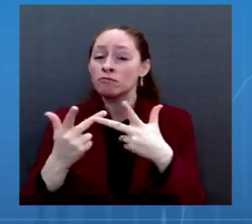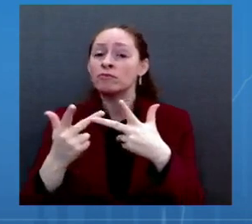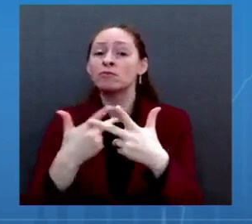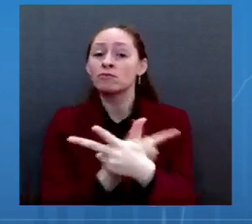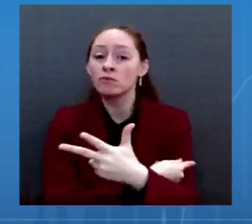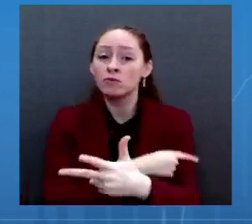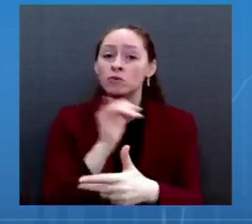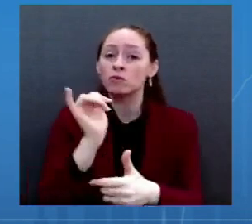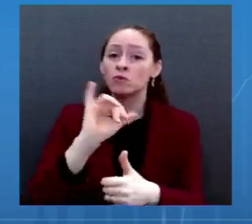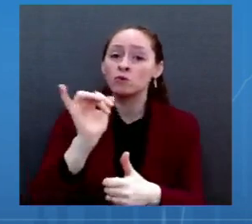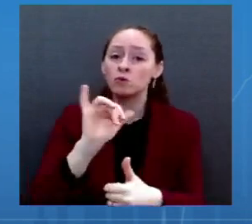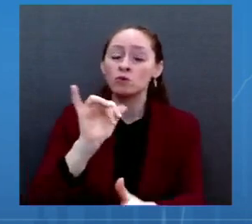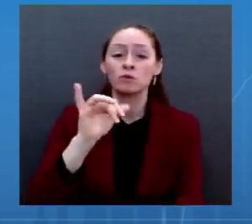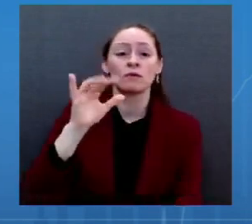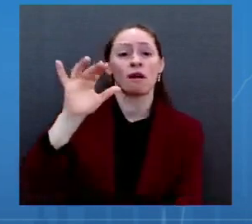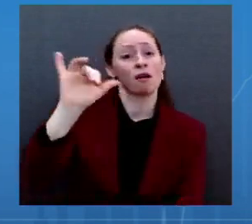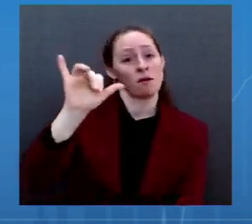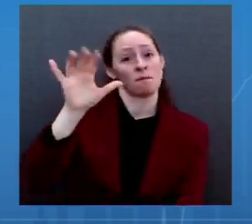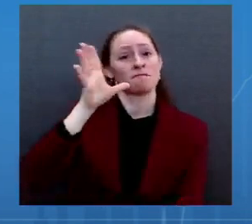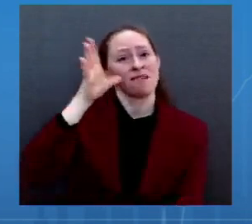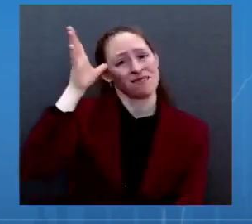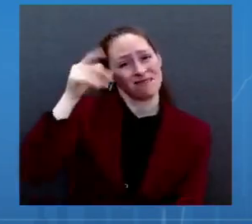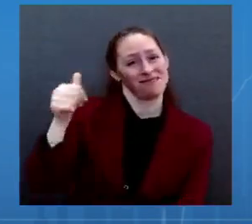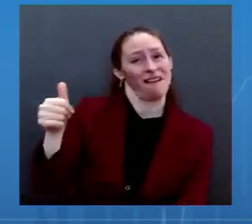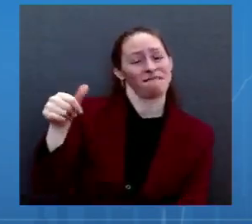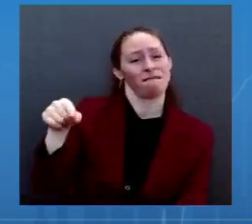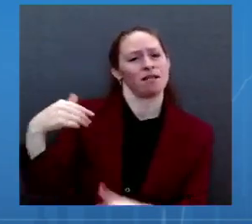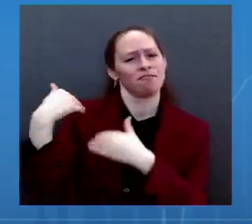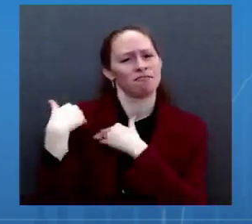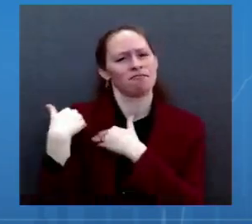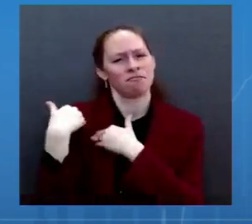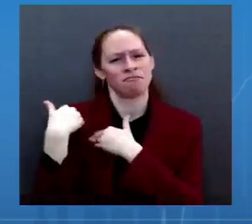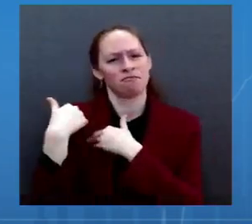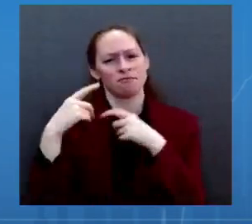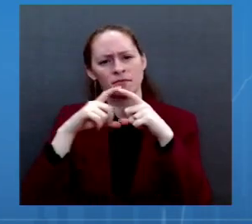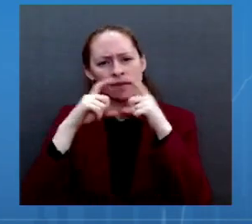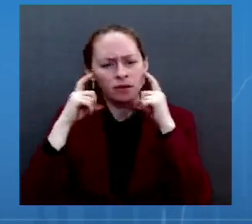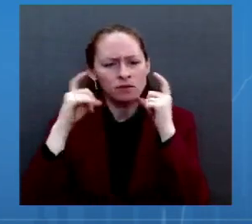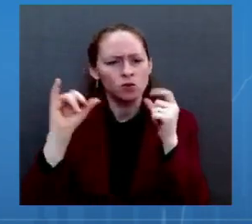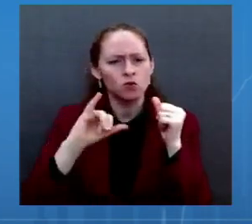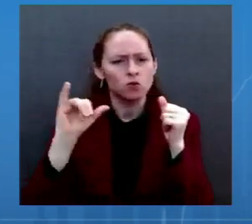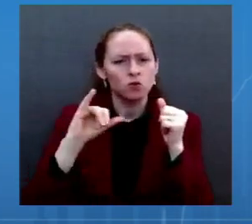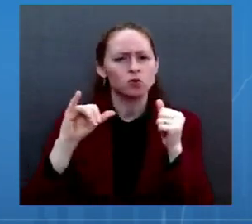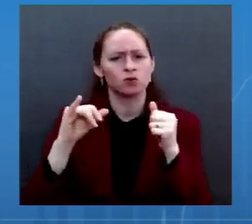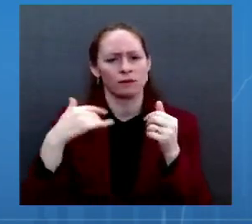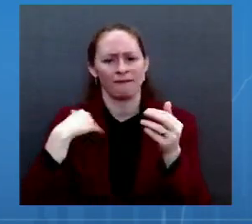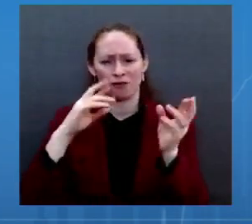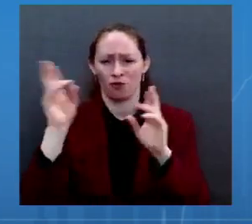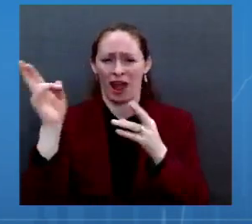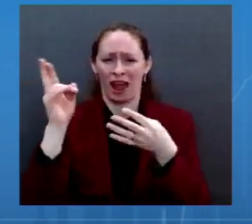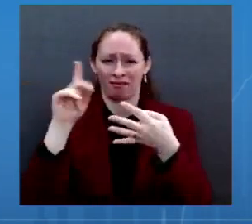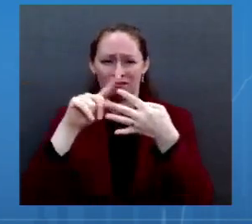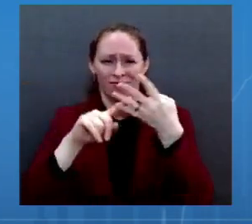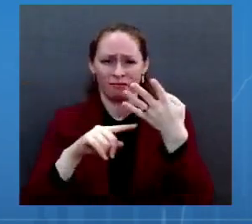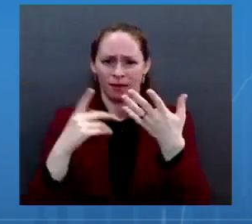but taking all those layered mitigation strategies so that you are at lowest risk of bringing disease home to your